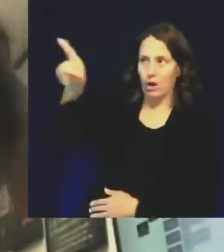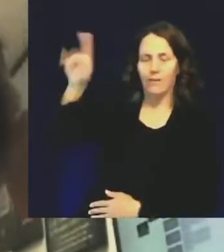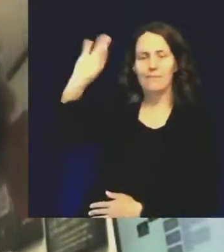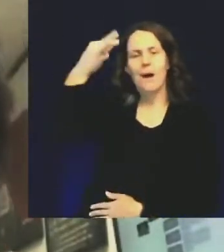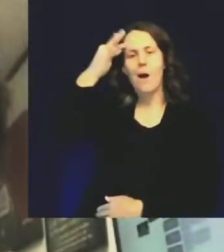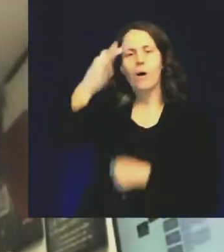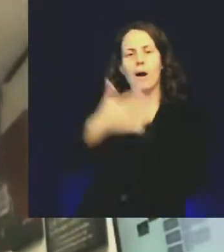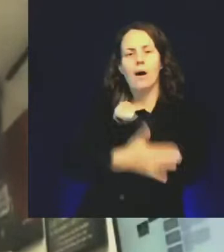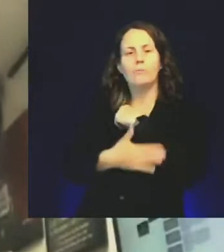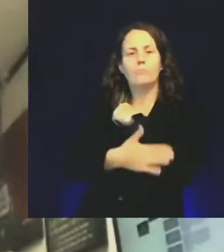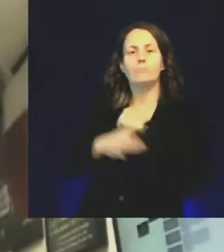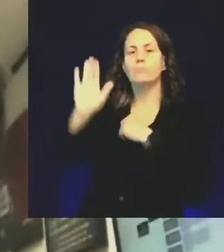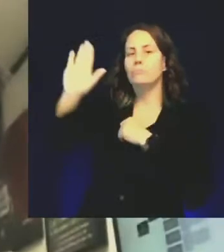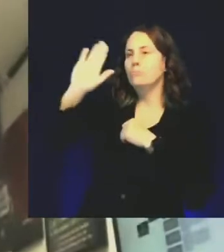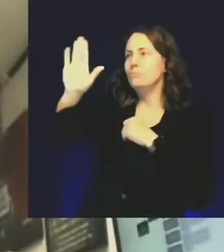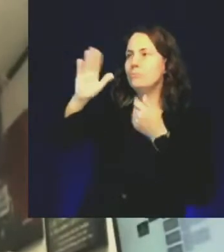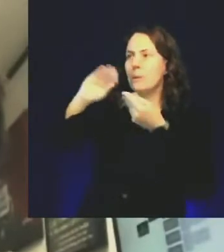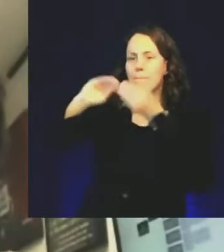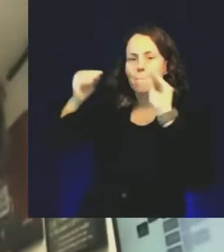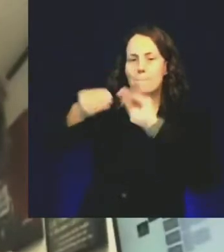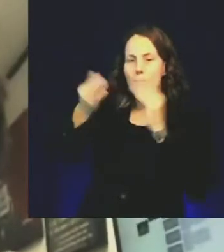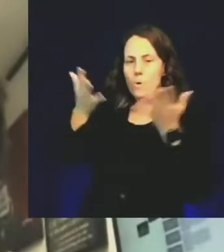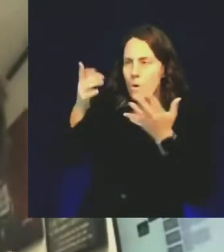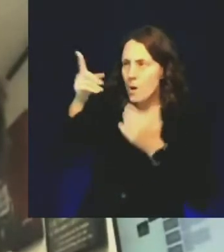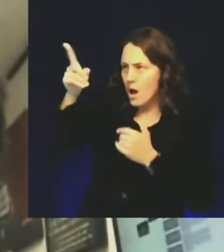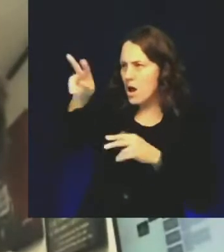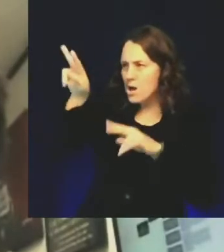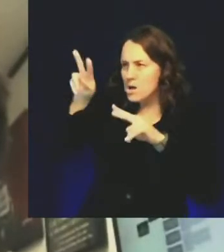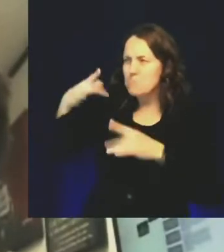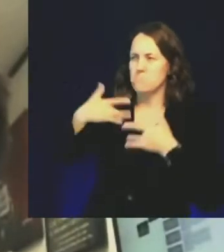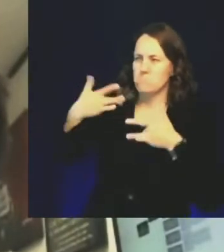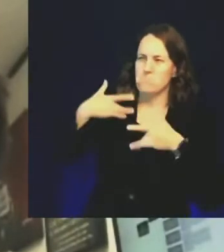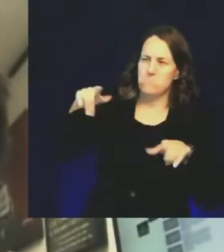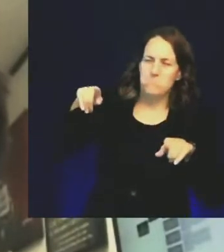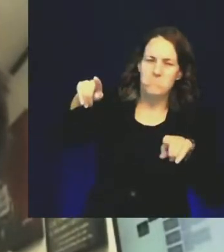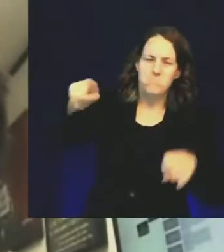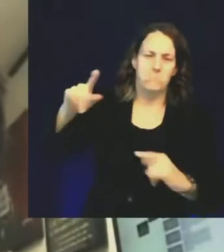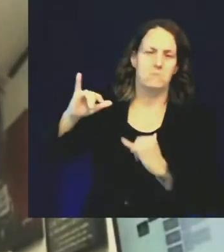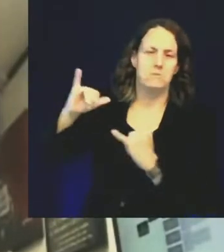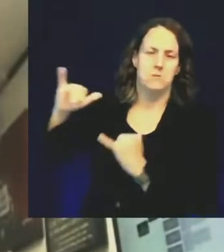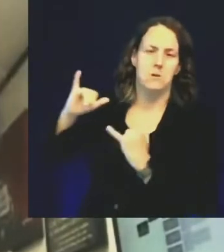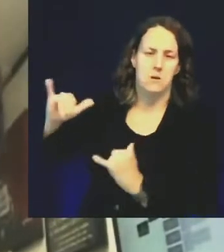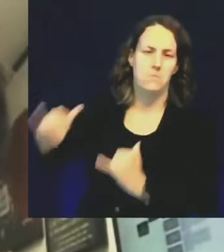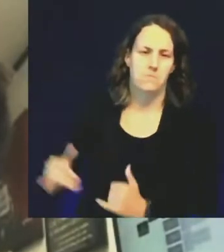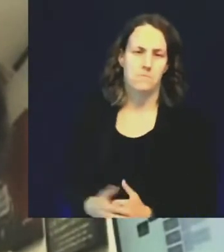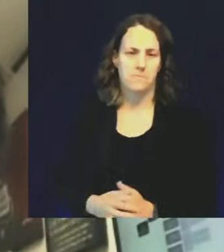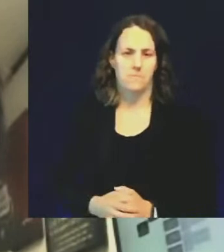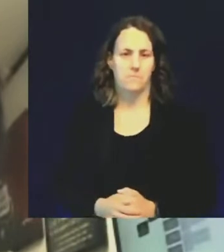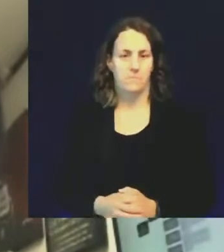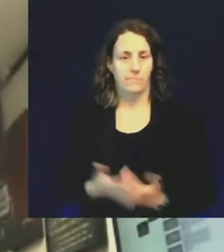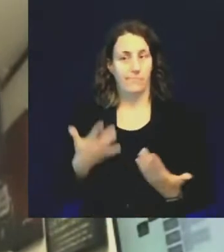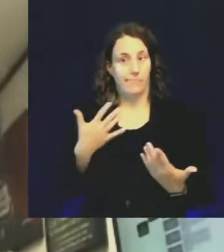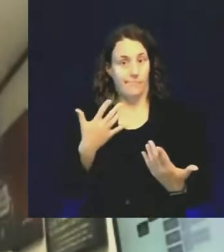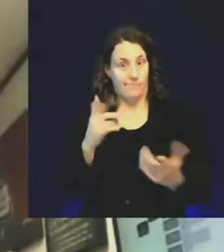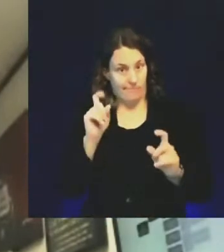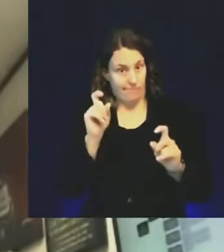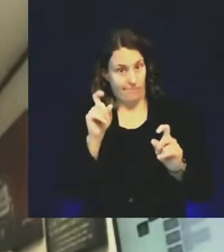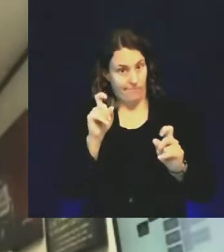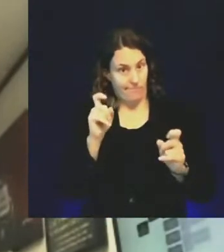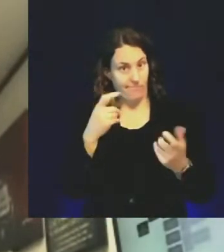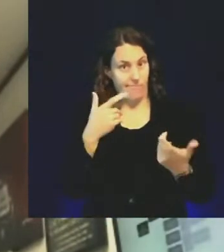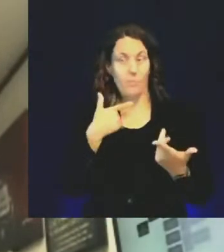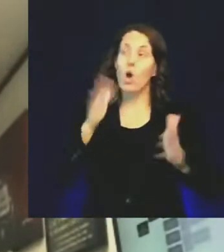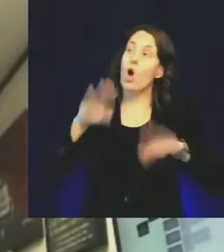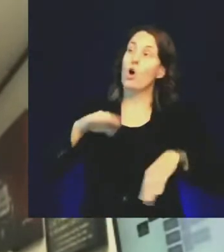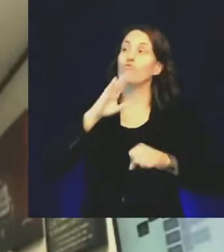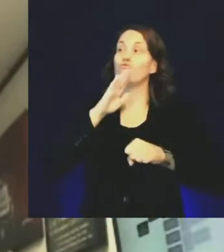enough? I think that's a great question. I think we need that's something that we're working on, is what is, as we go forward,